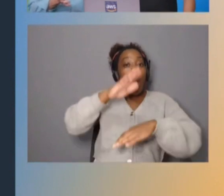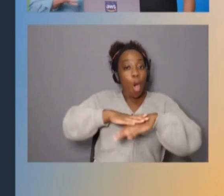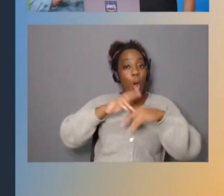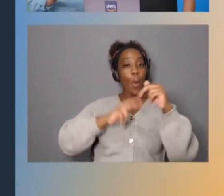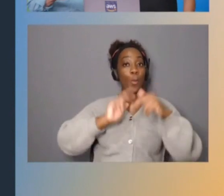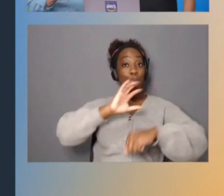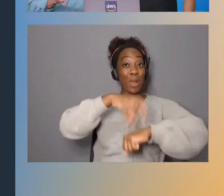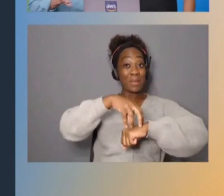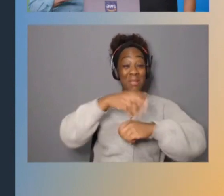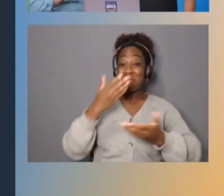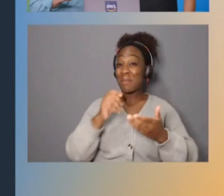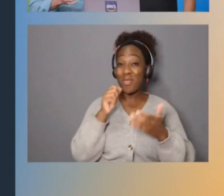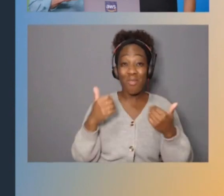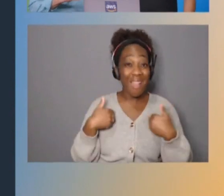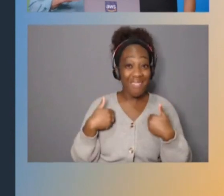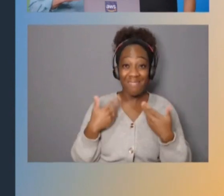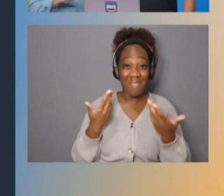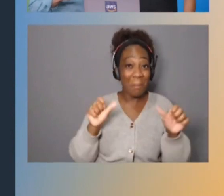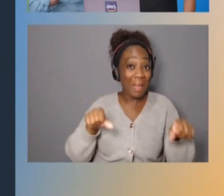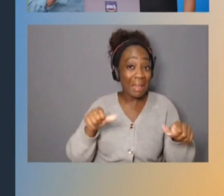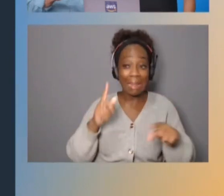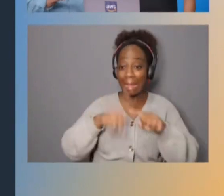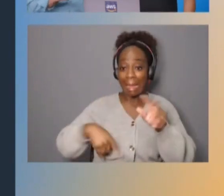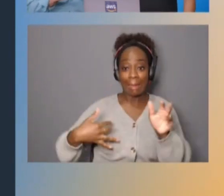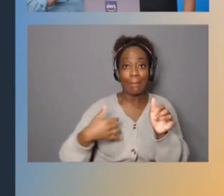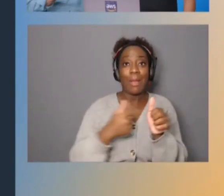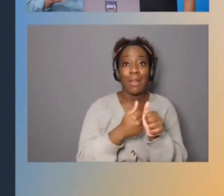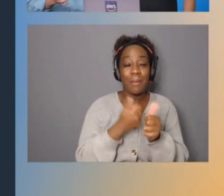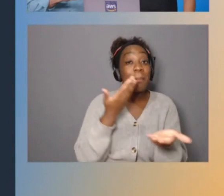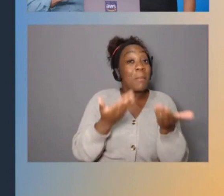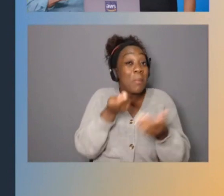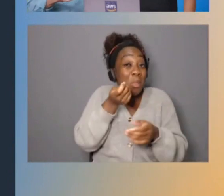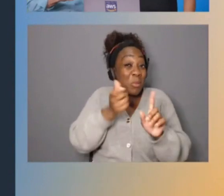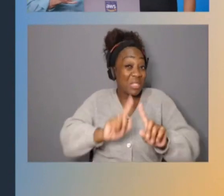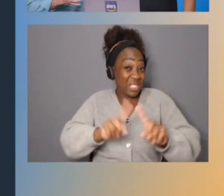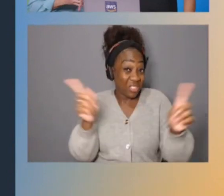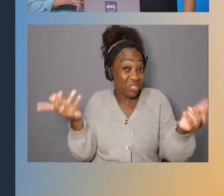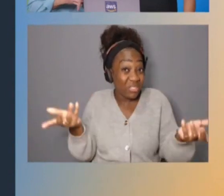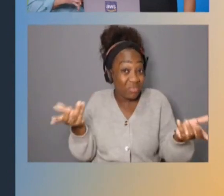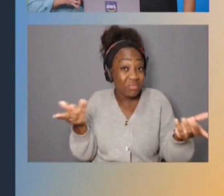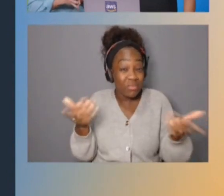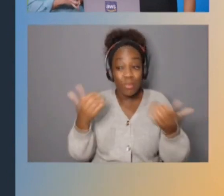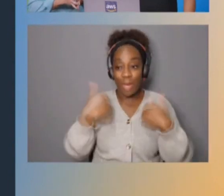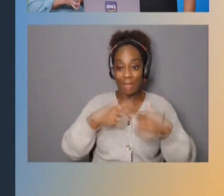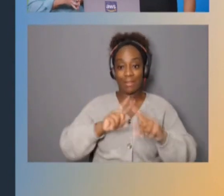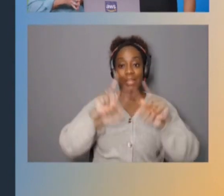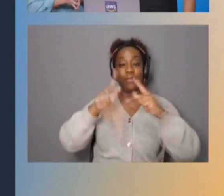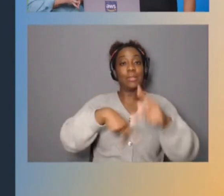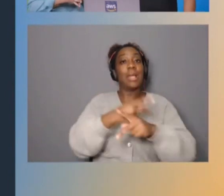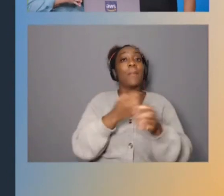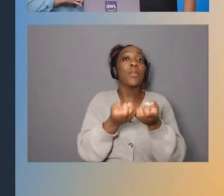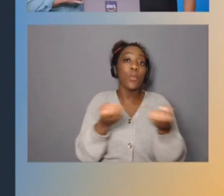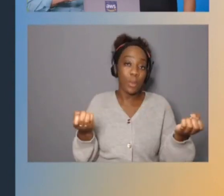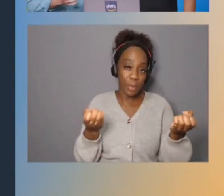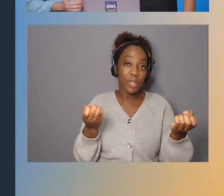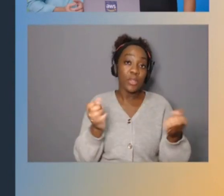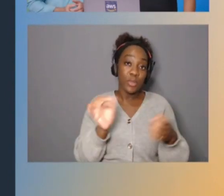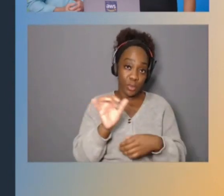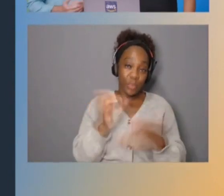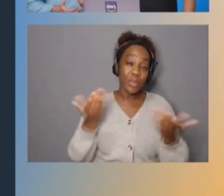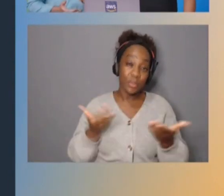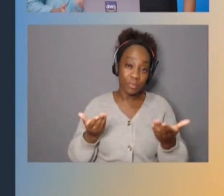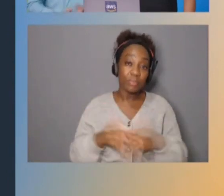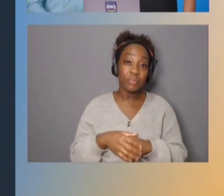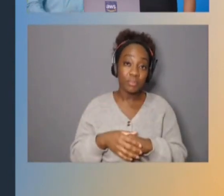that, or it may be very different from, we have different types of equipment as well that are here. So I